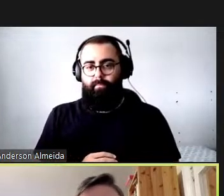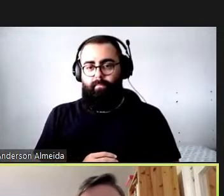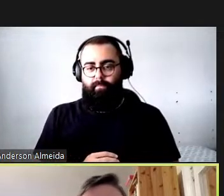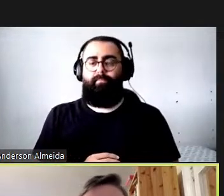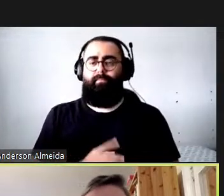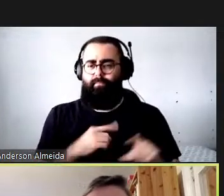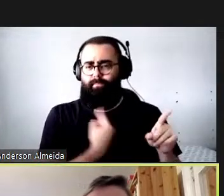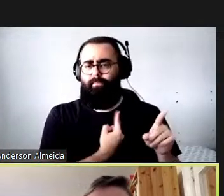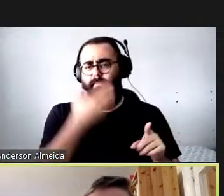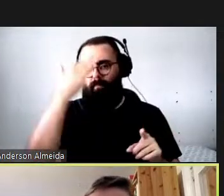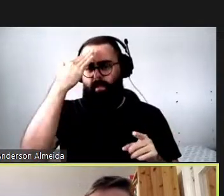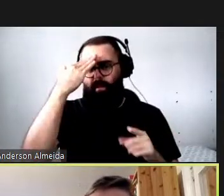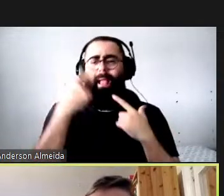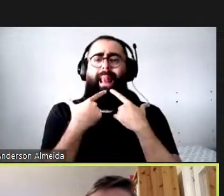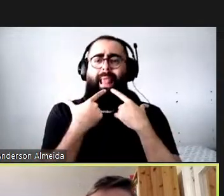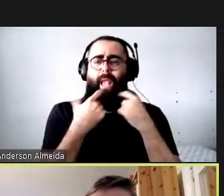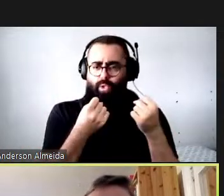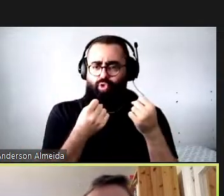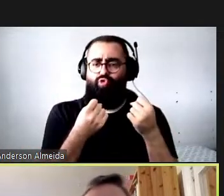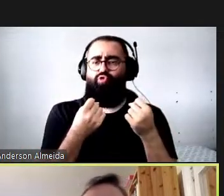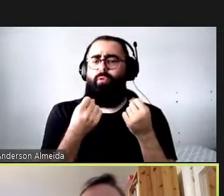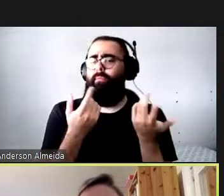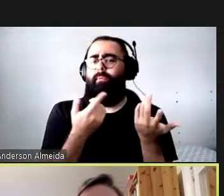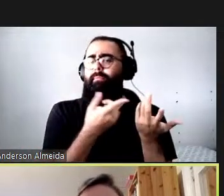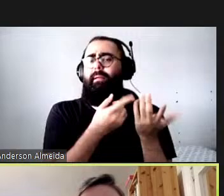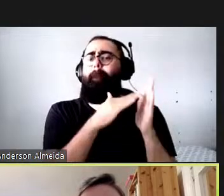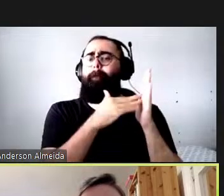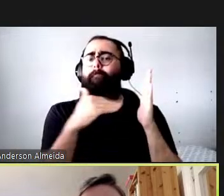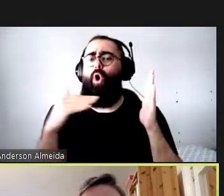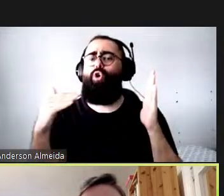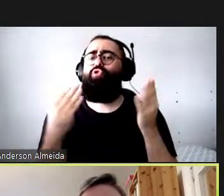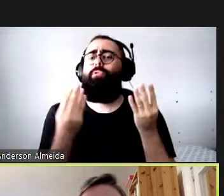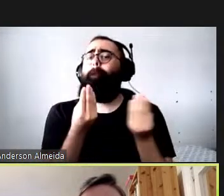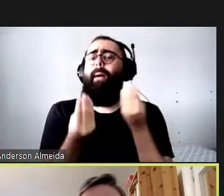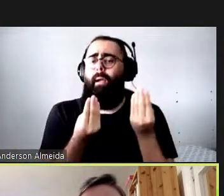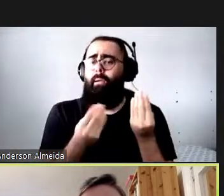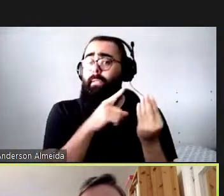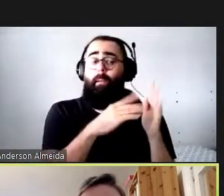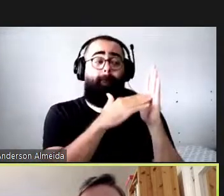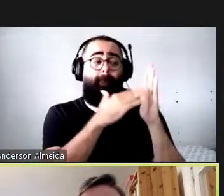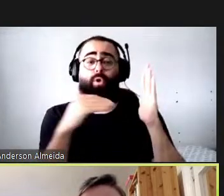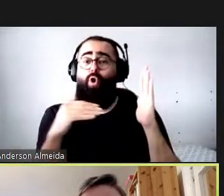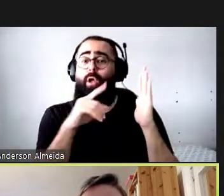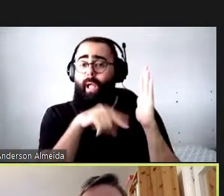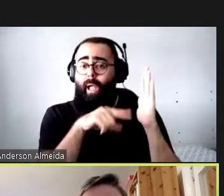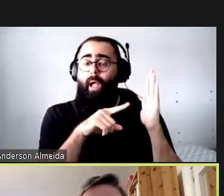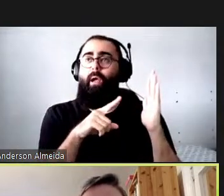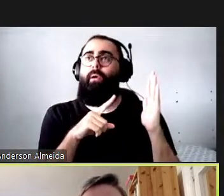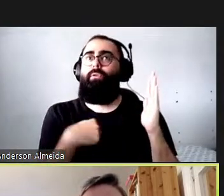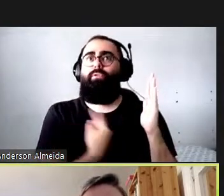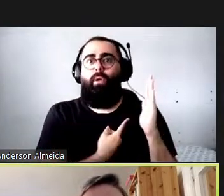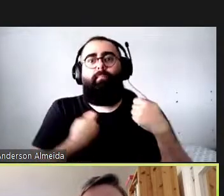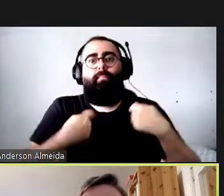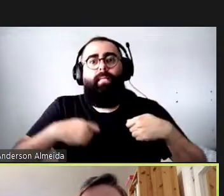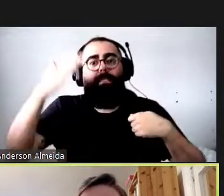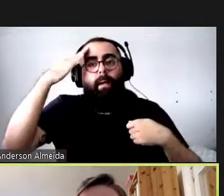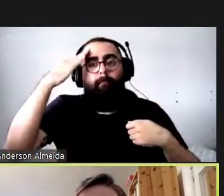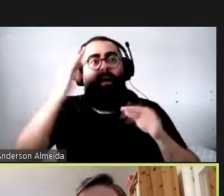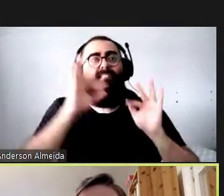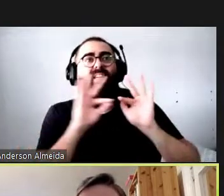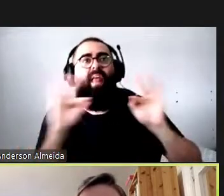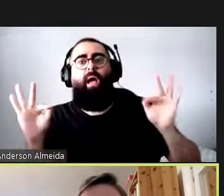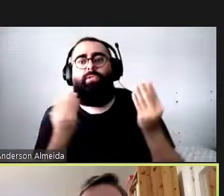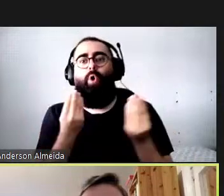prosody, what prosody is there to do, to indicate where we are in a phrase or where we are in